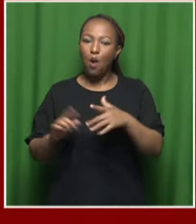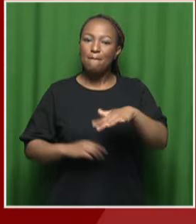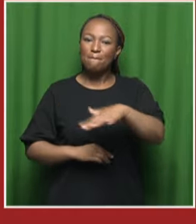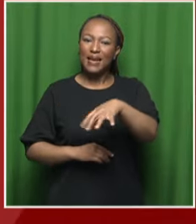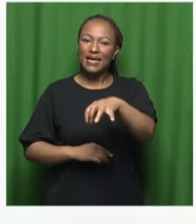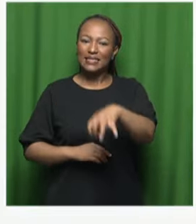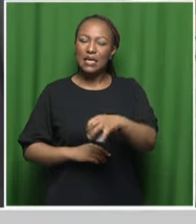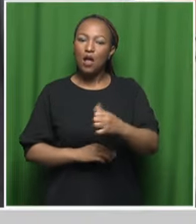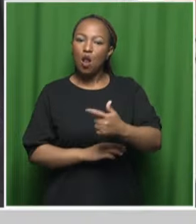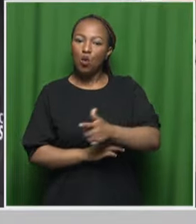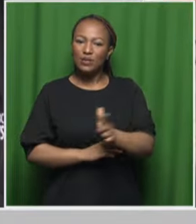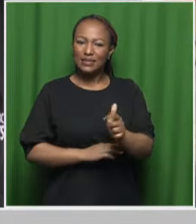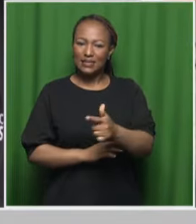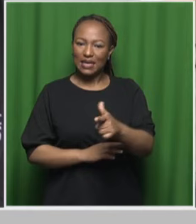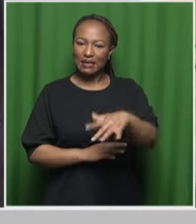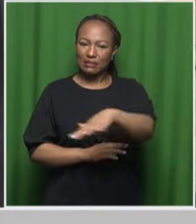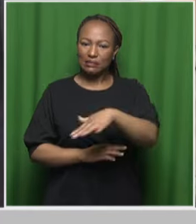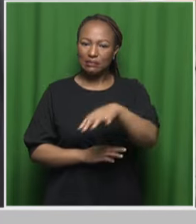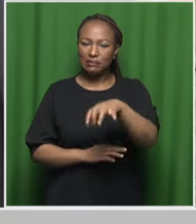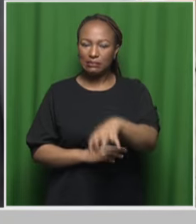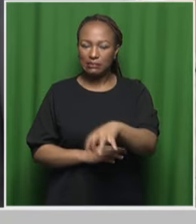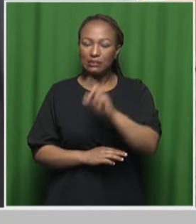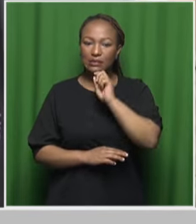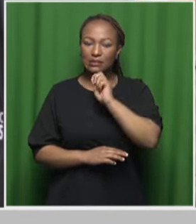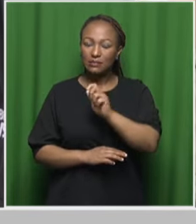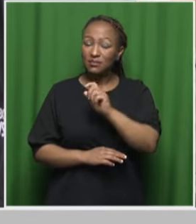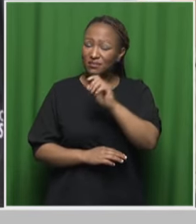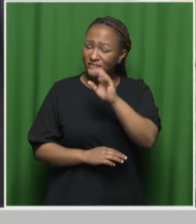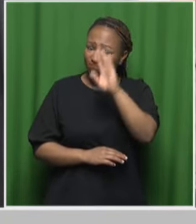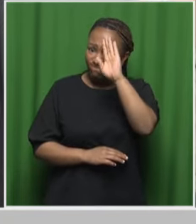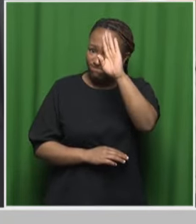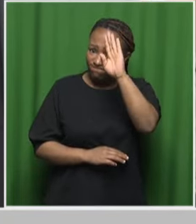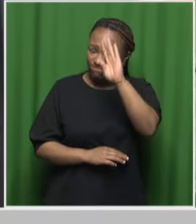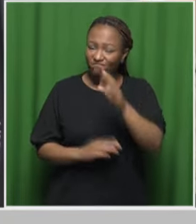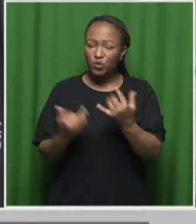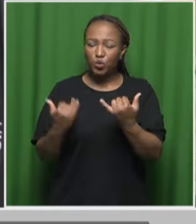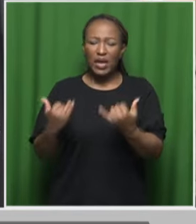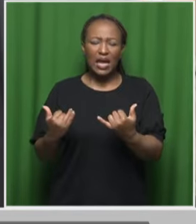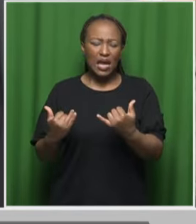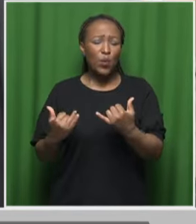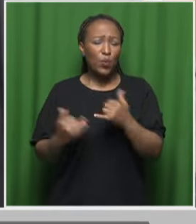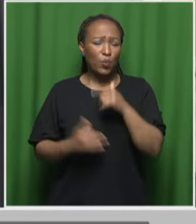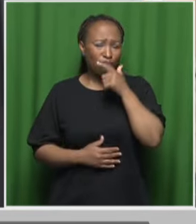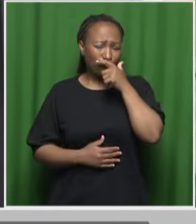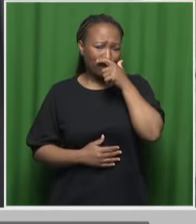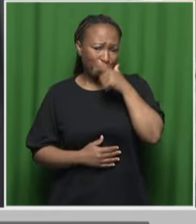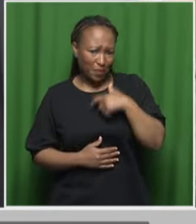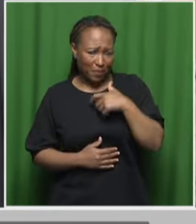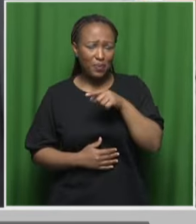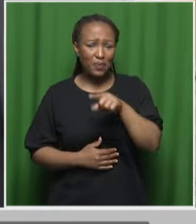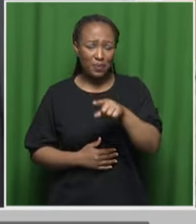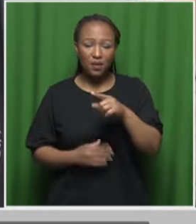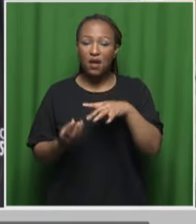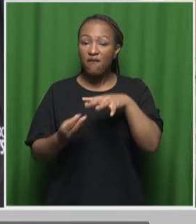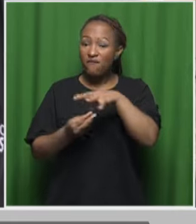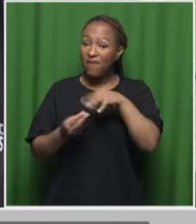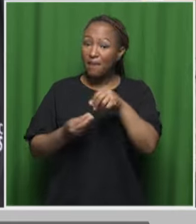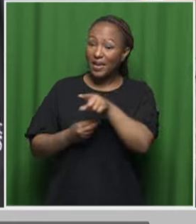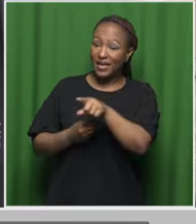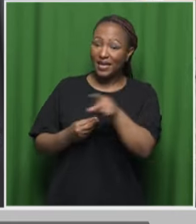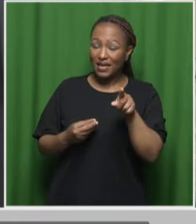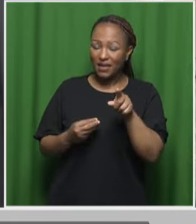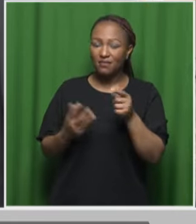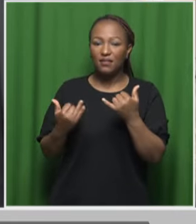very sober and a sombering moment. And I guess reality is now striking for the families that will be,